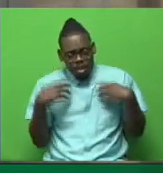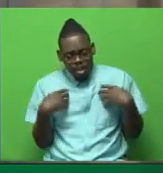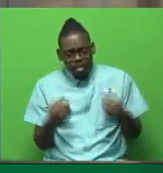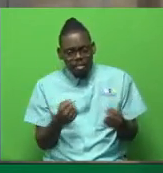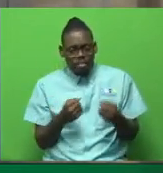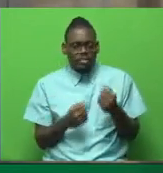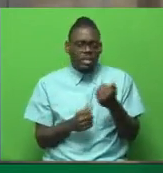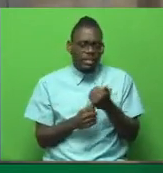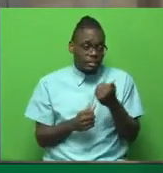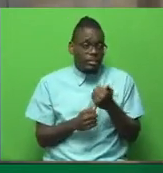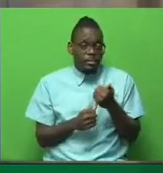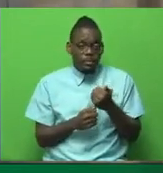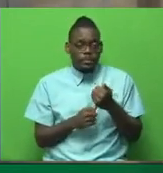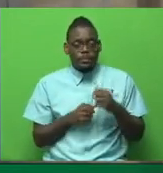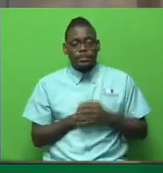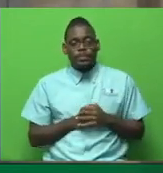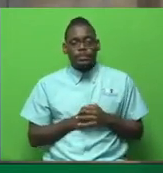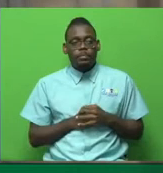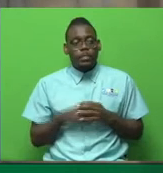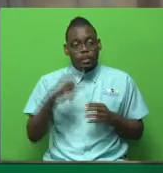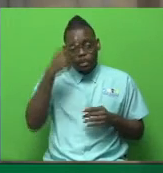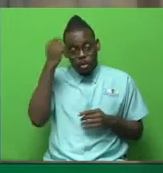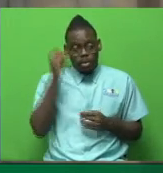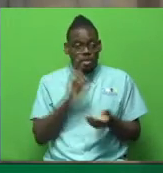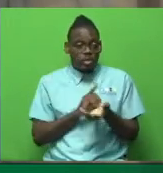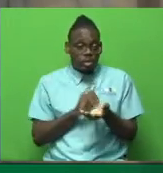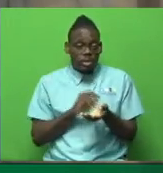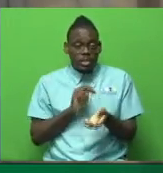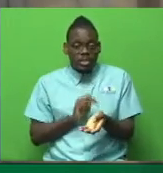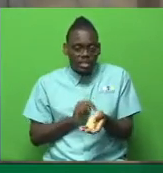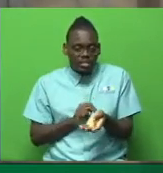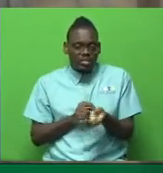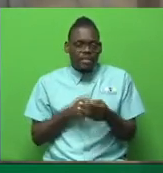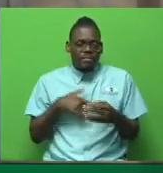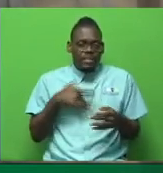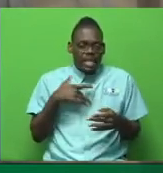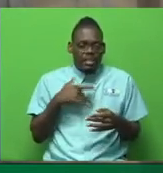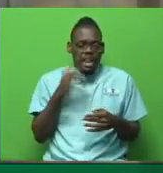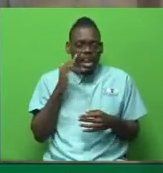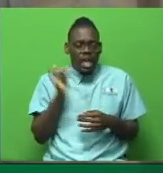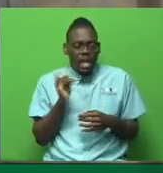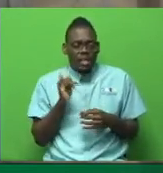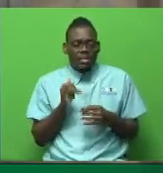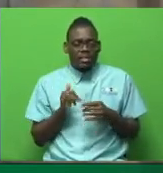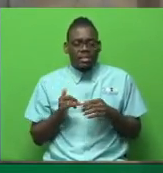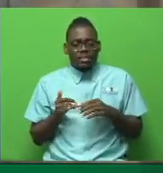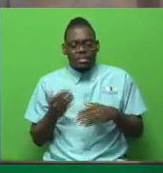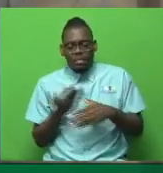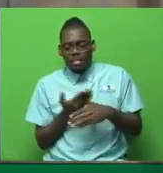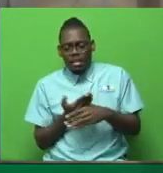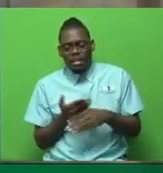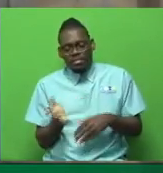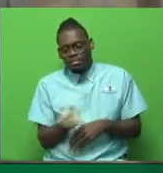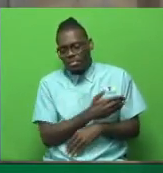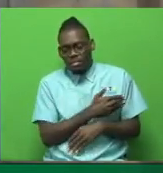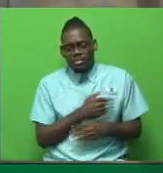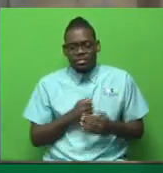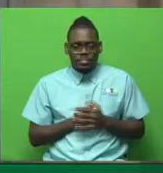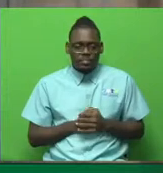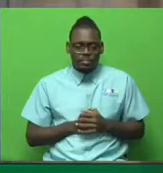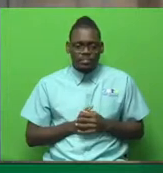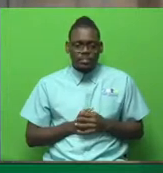spoke of health care workers feeling abandoned by management what in this fiscal budget addresses that